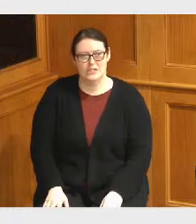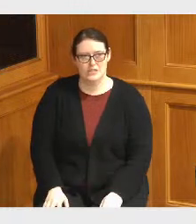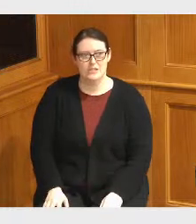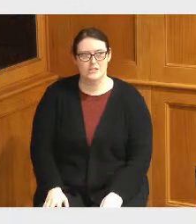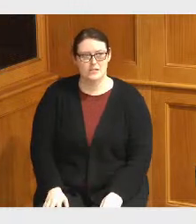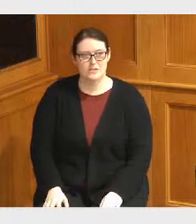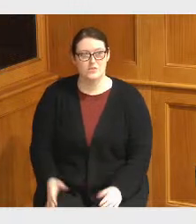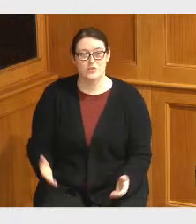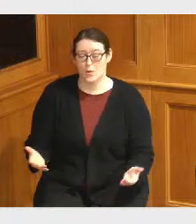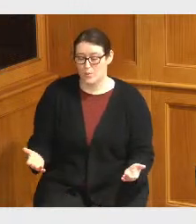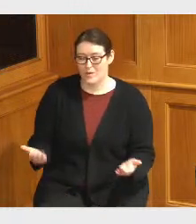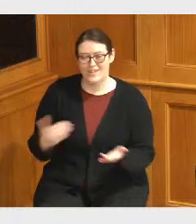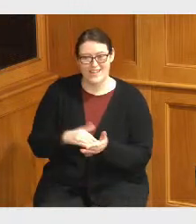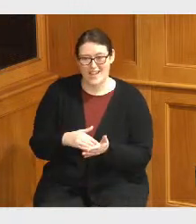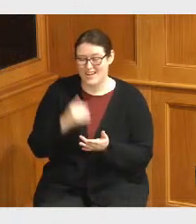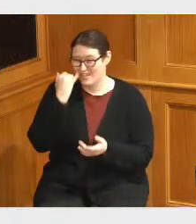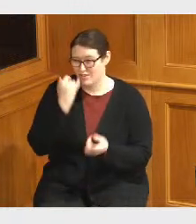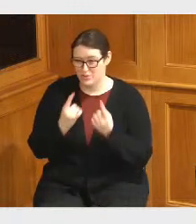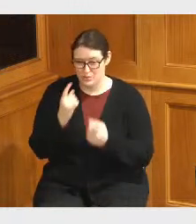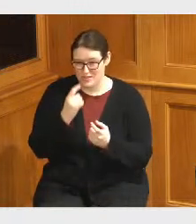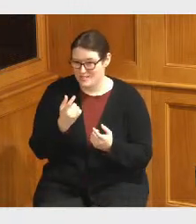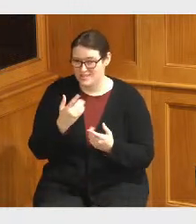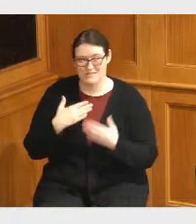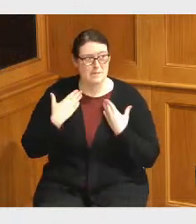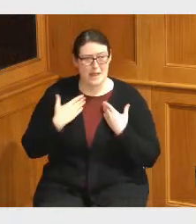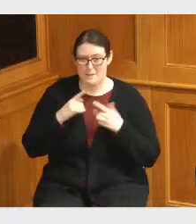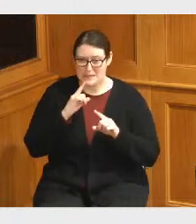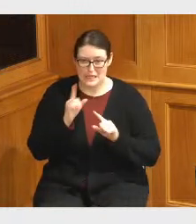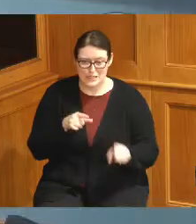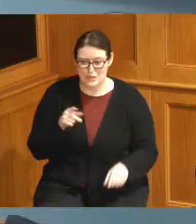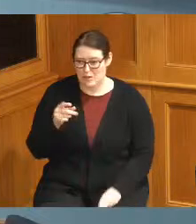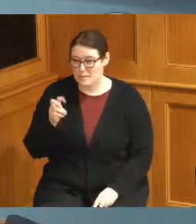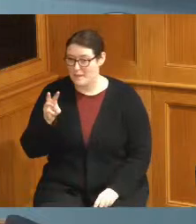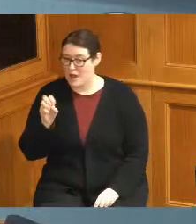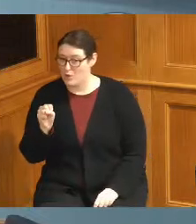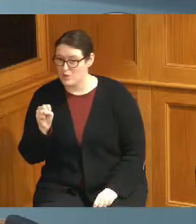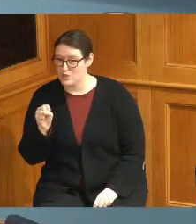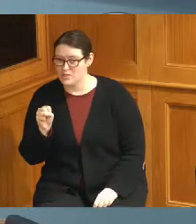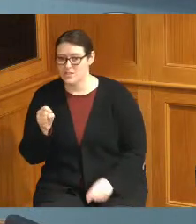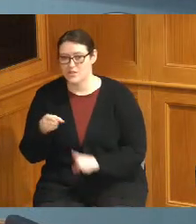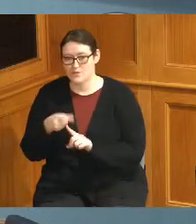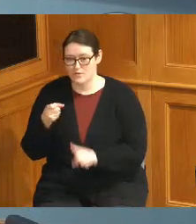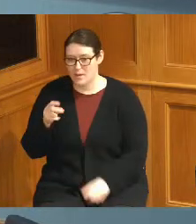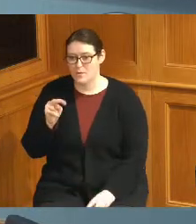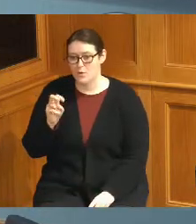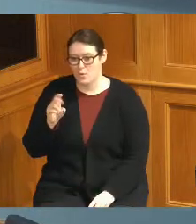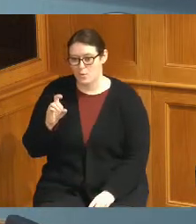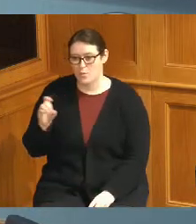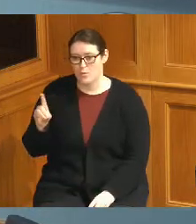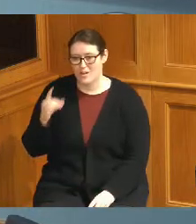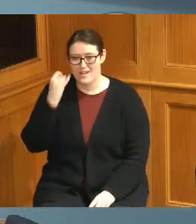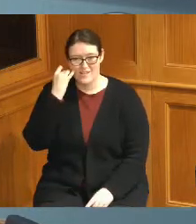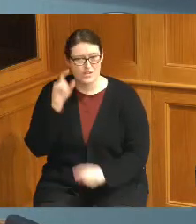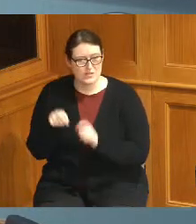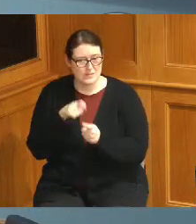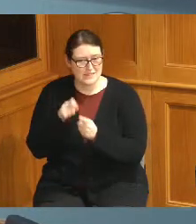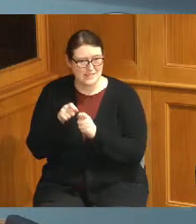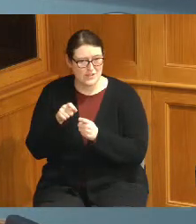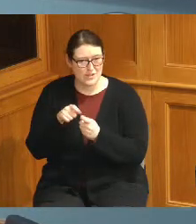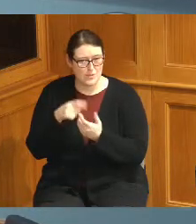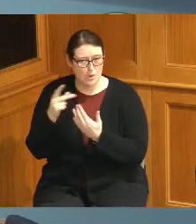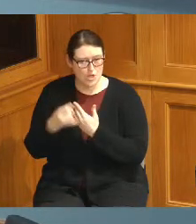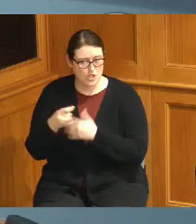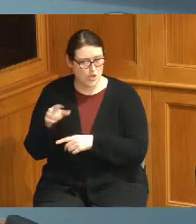So with that, again, I'm happy to answer any questions. Again, Mr. Powers is here with Norwood. If there's any specific questions on that project as